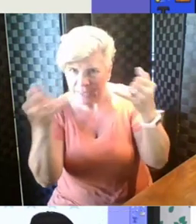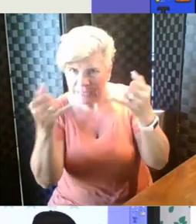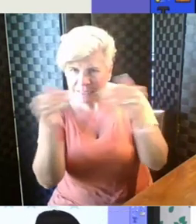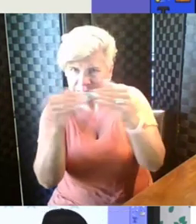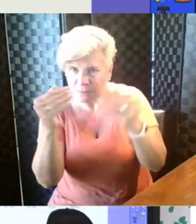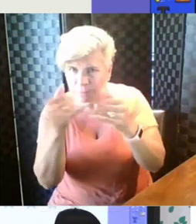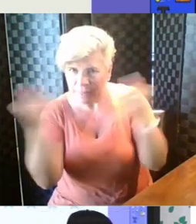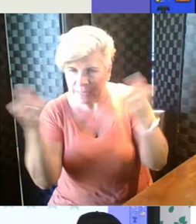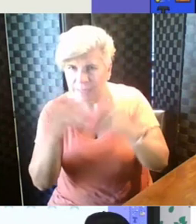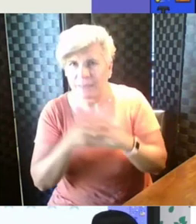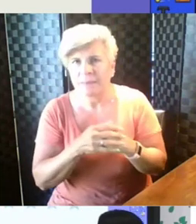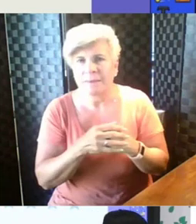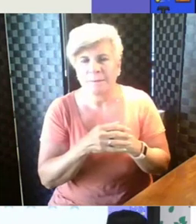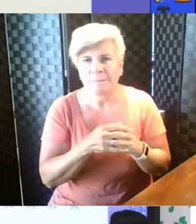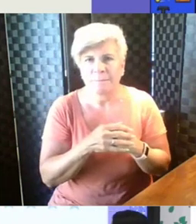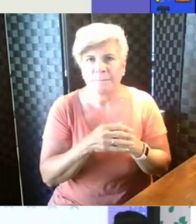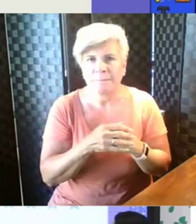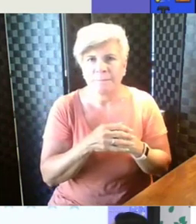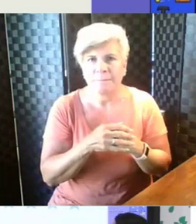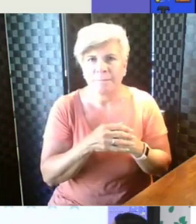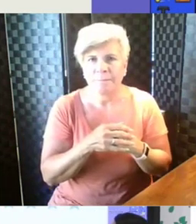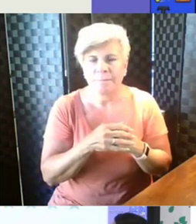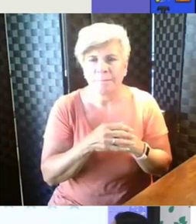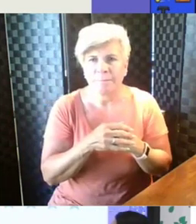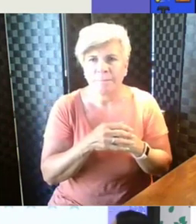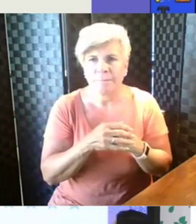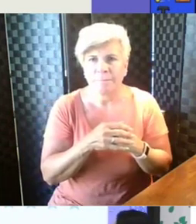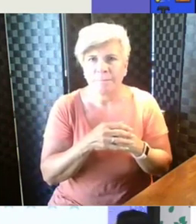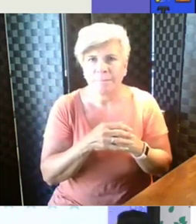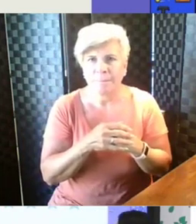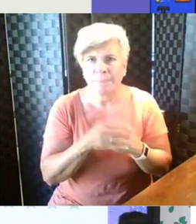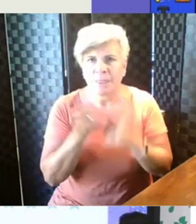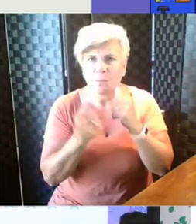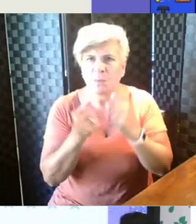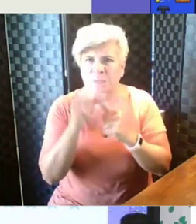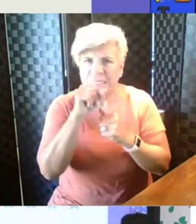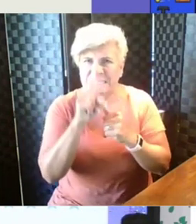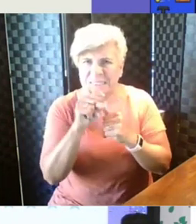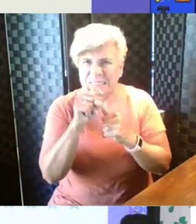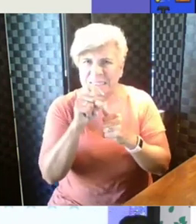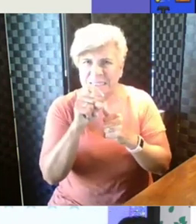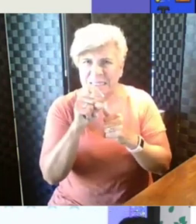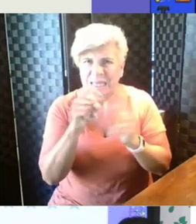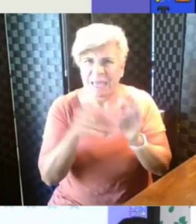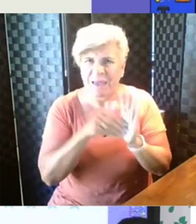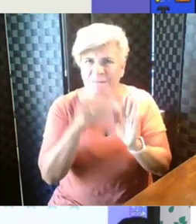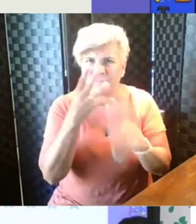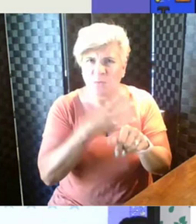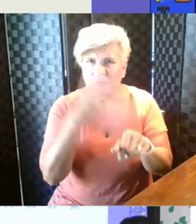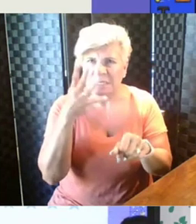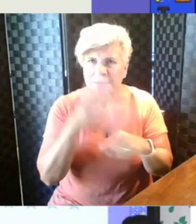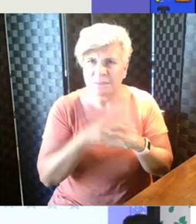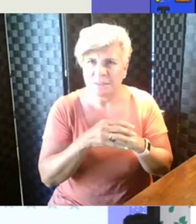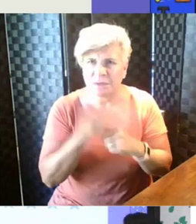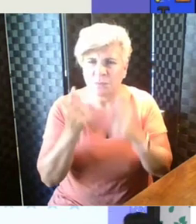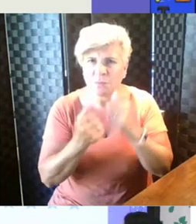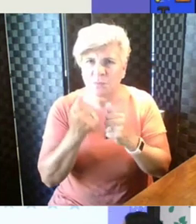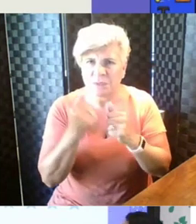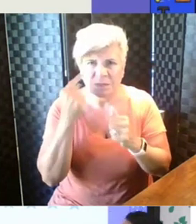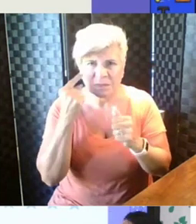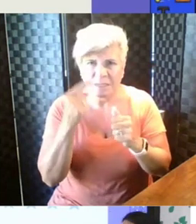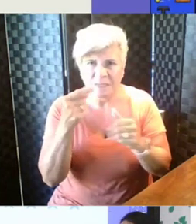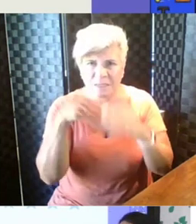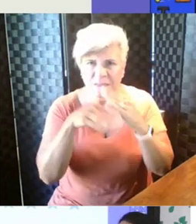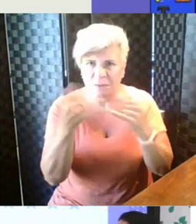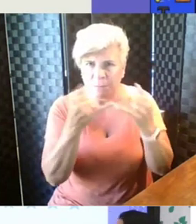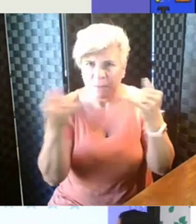blank equals blank. So which one would we need to add 4 times? Which repeated addition sentence do you